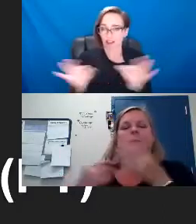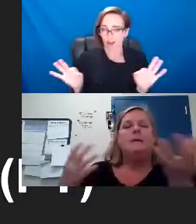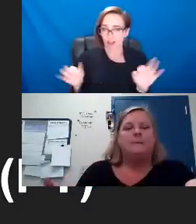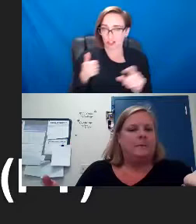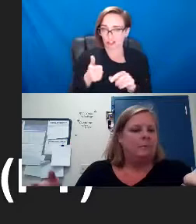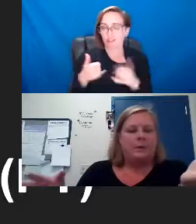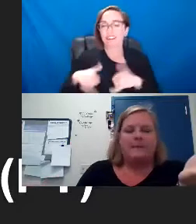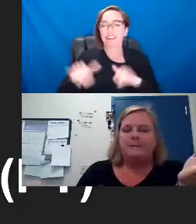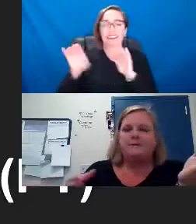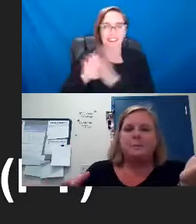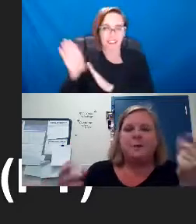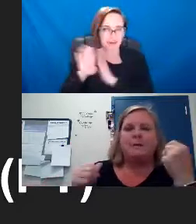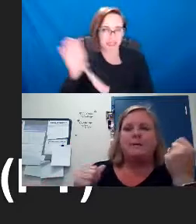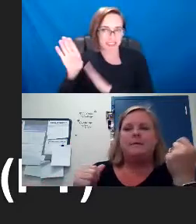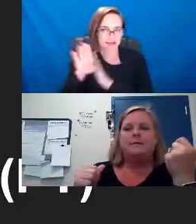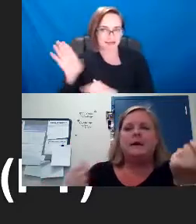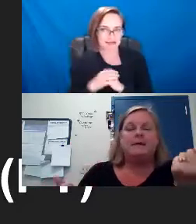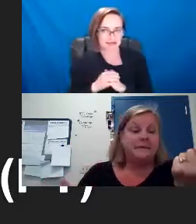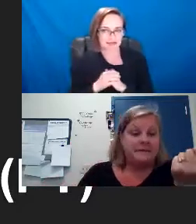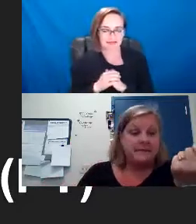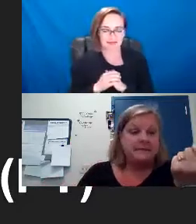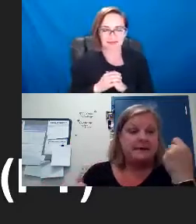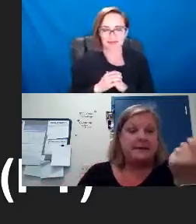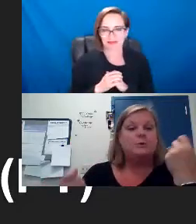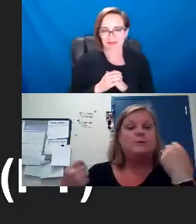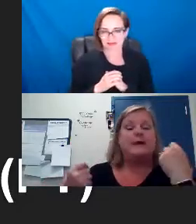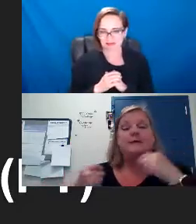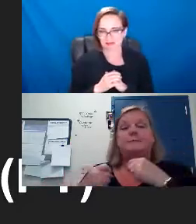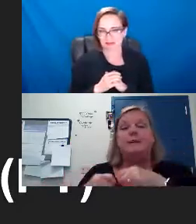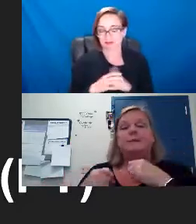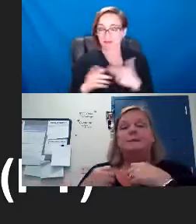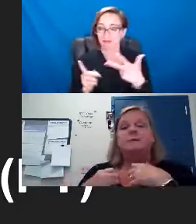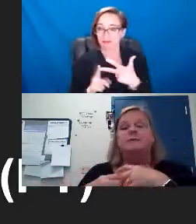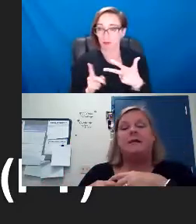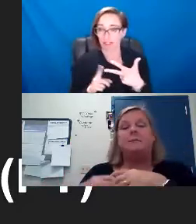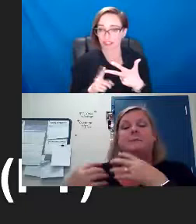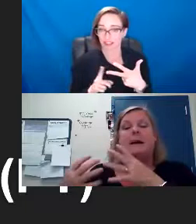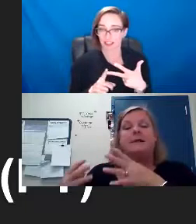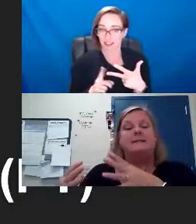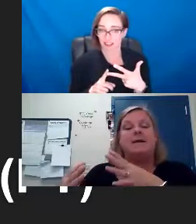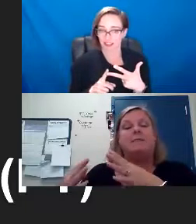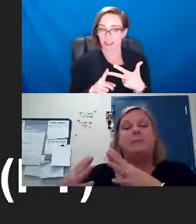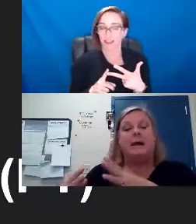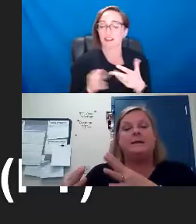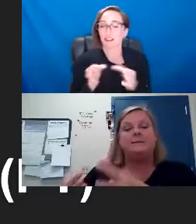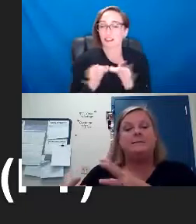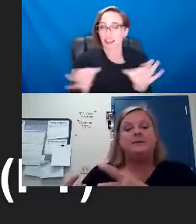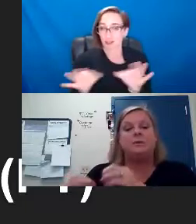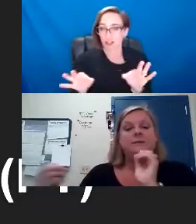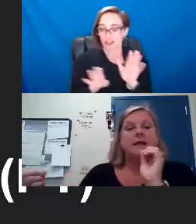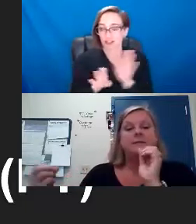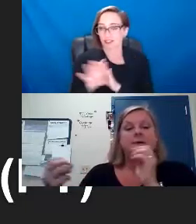developing. Wrapping this one up, this is a language that has been developed by